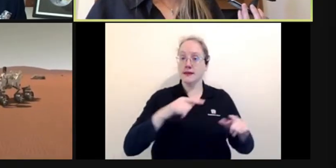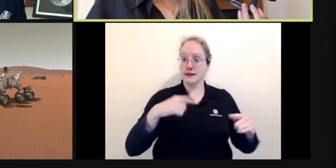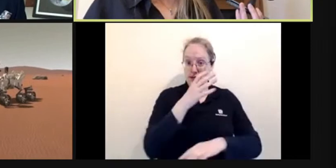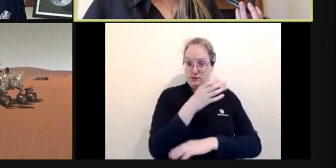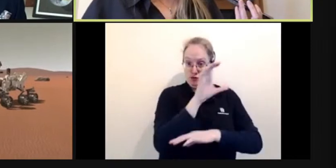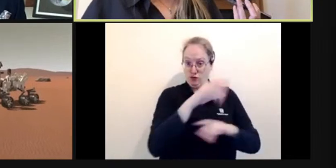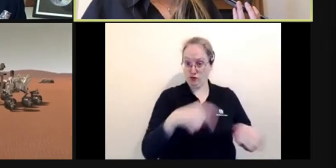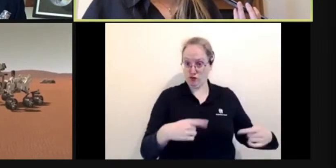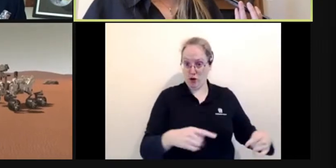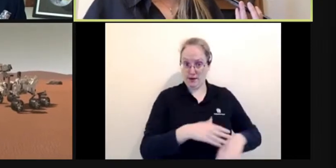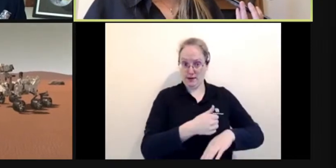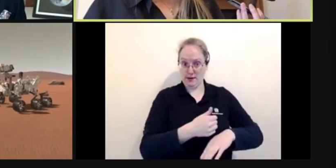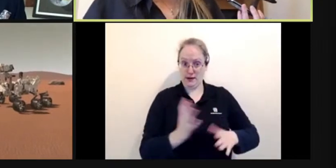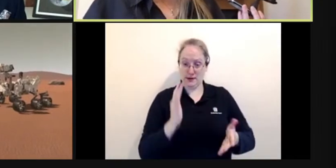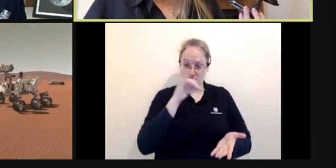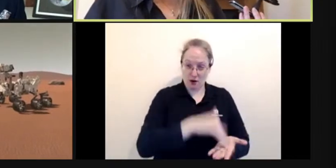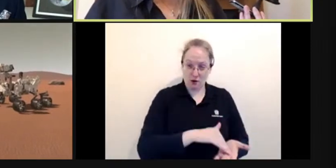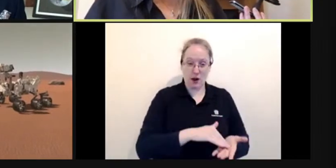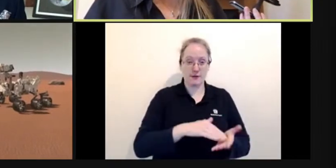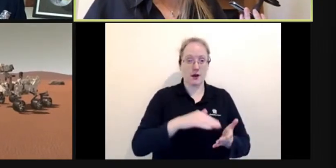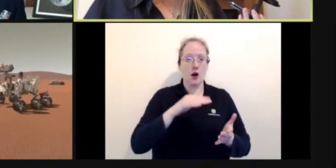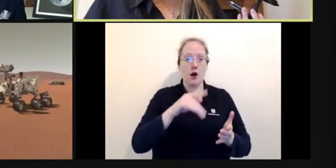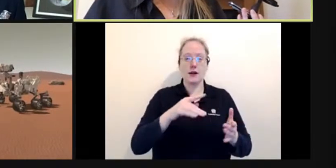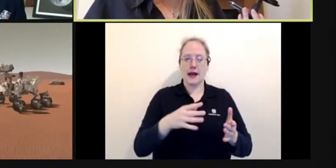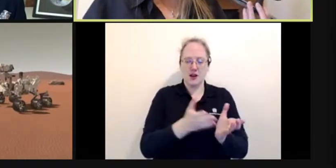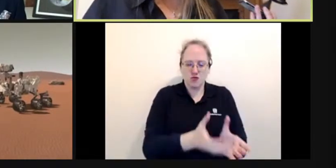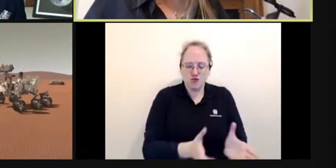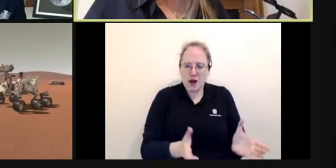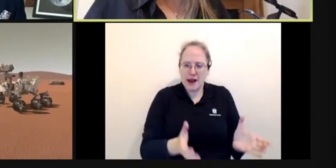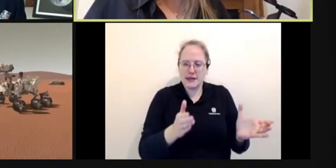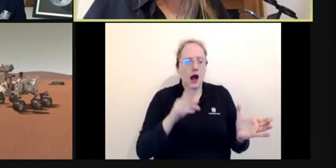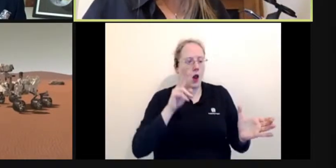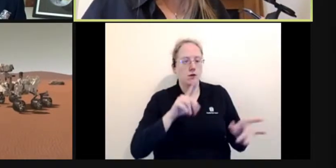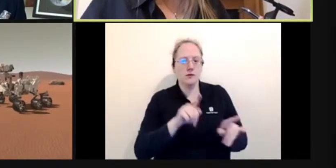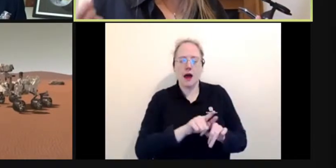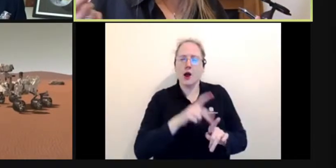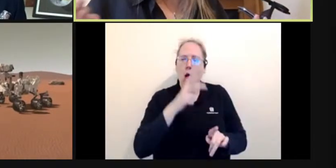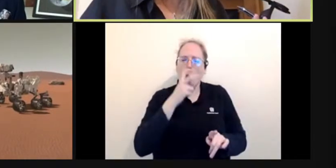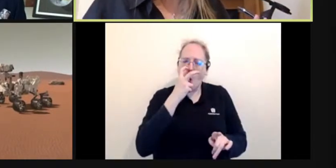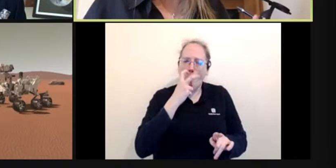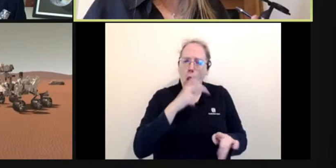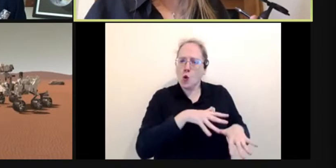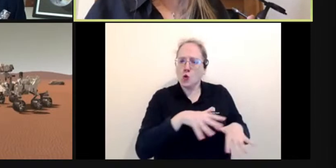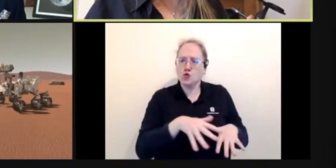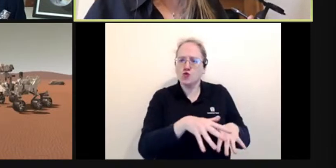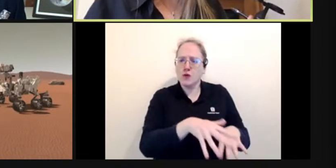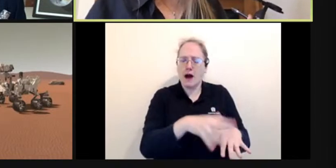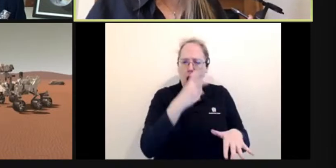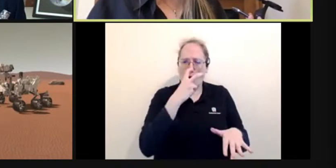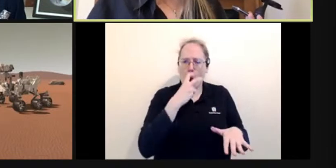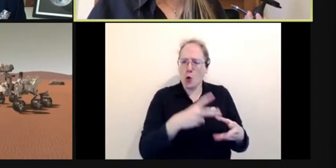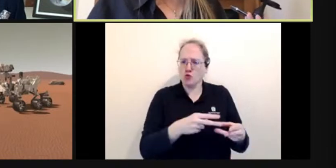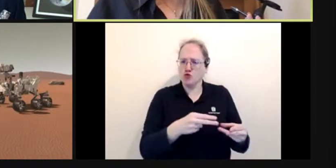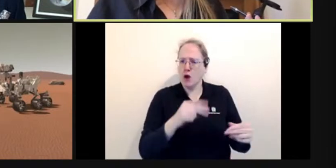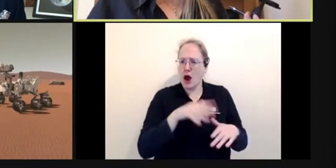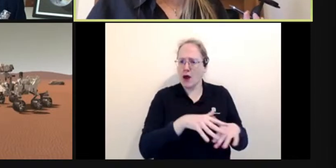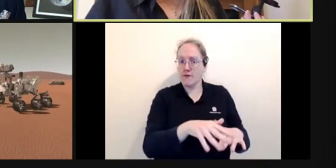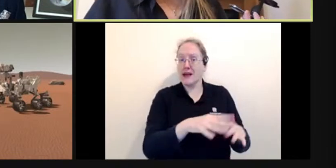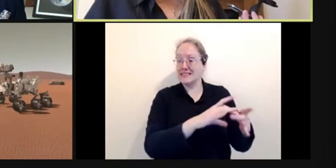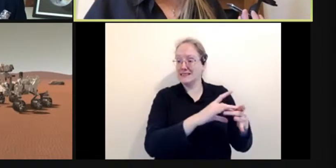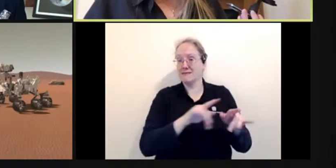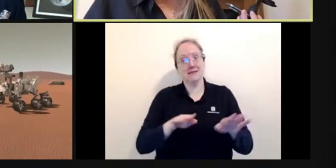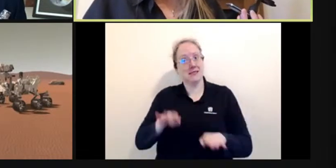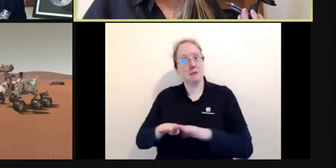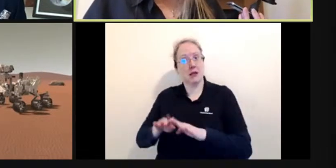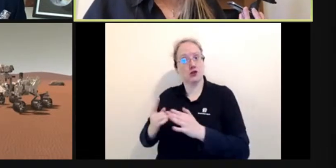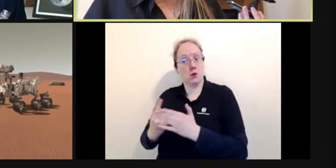riverbed, not unlike some areas of Australia. And in fact, tying this back to Australia, one